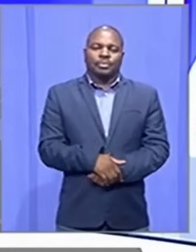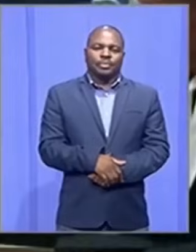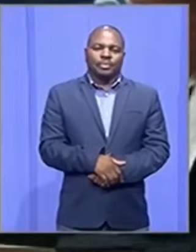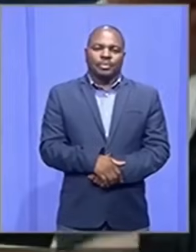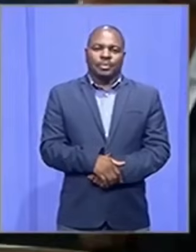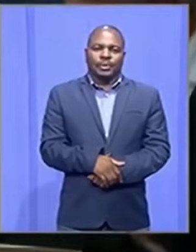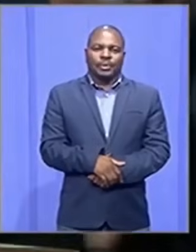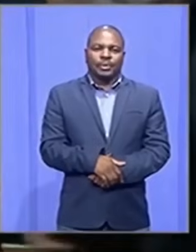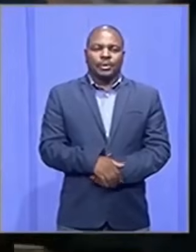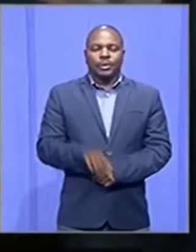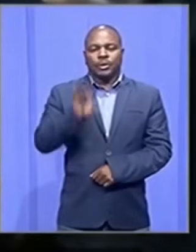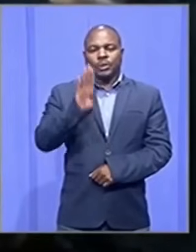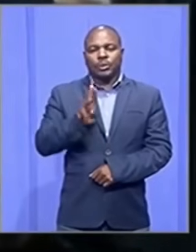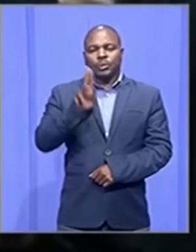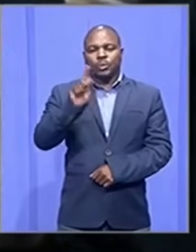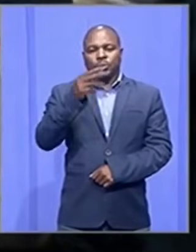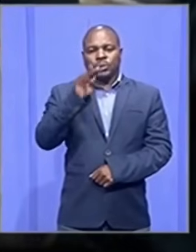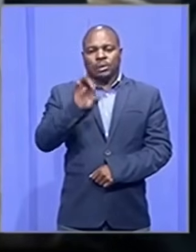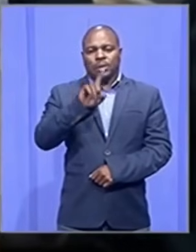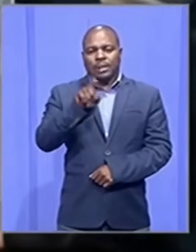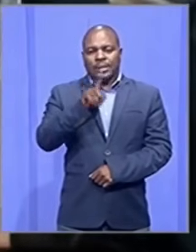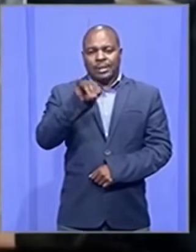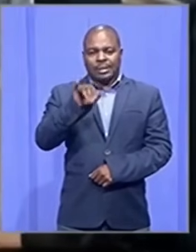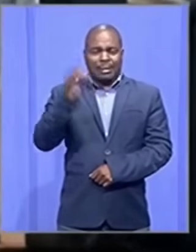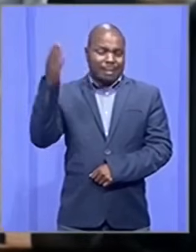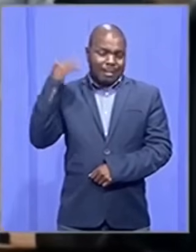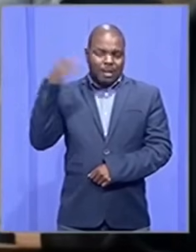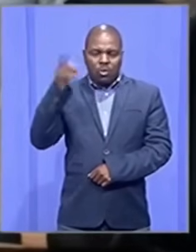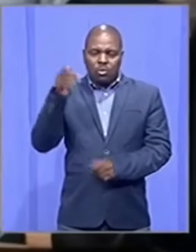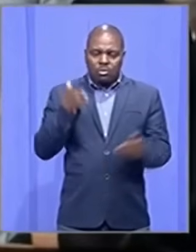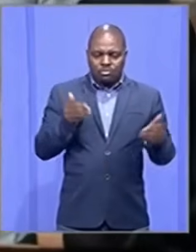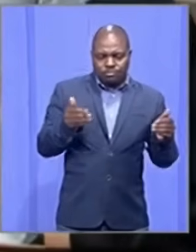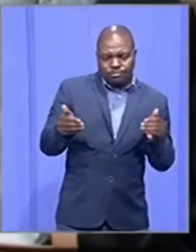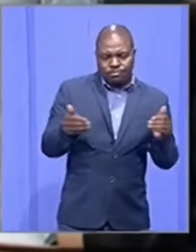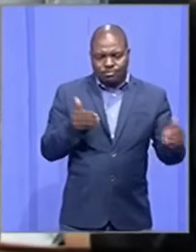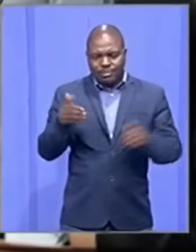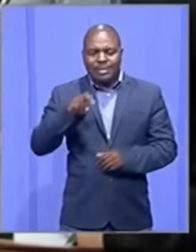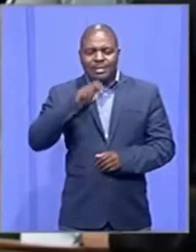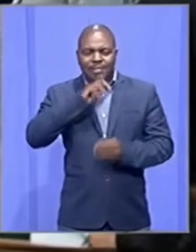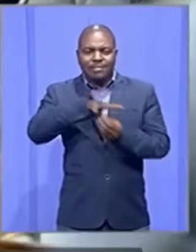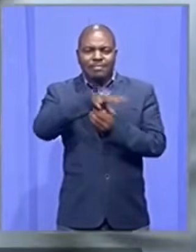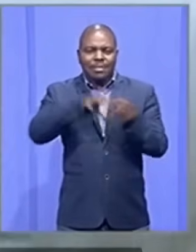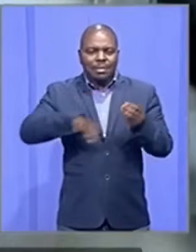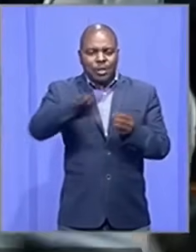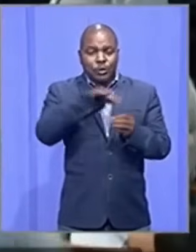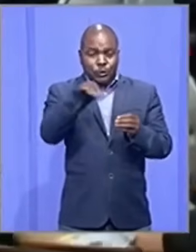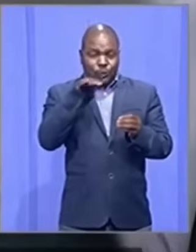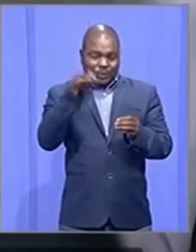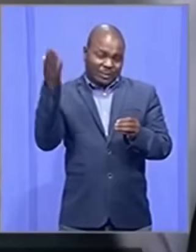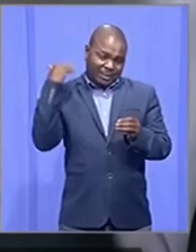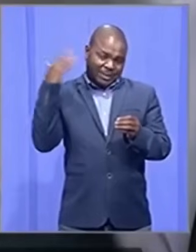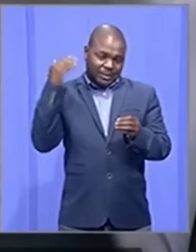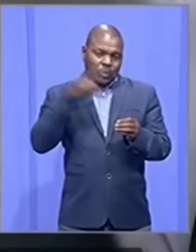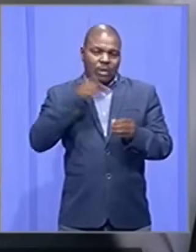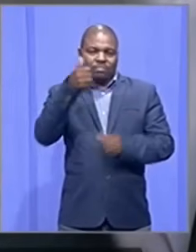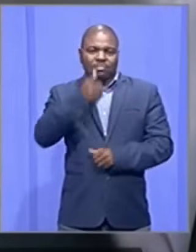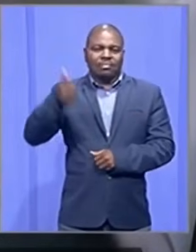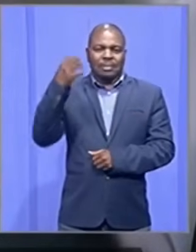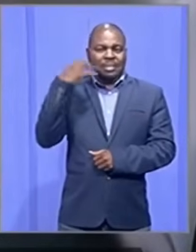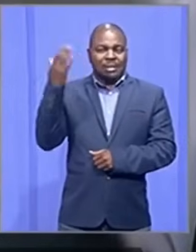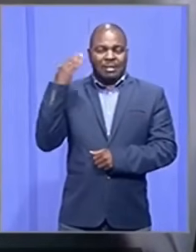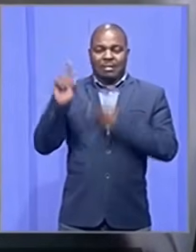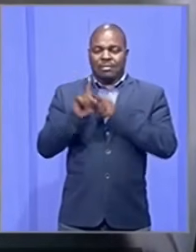Ke Prince Mangosuthu Buthelezi fela yo neng a kgona go rulaganya kopanyo ya balelapa la segosi sa AmaZulu jaaka tonakgolo ya morafe